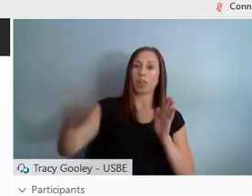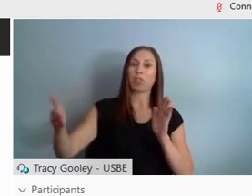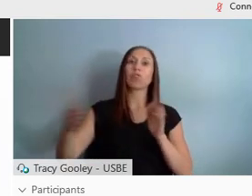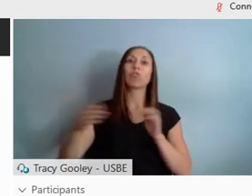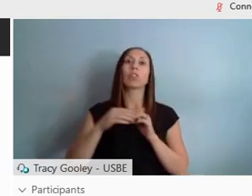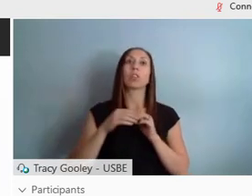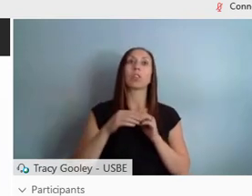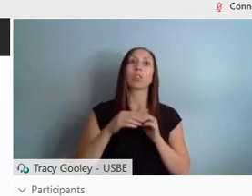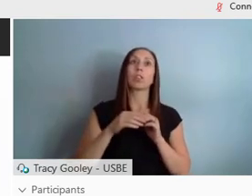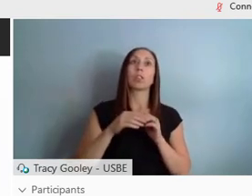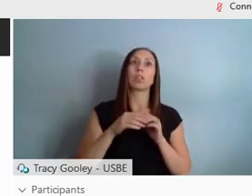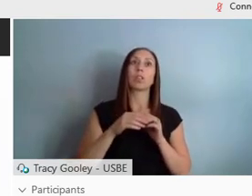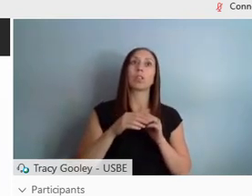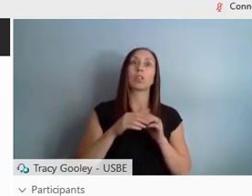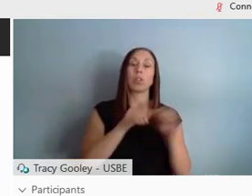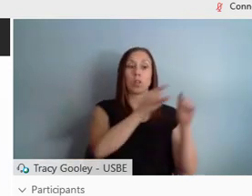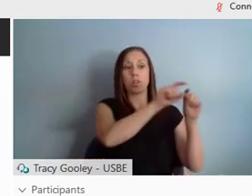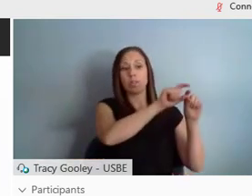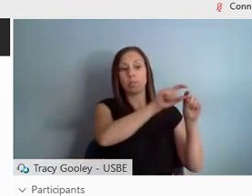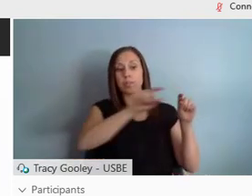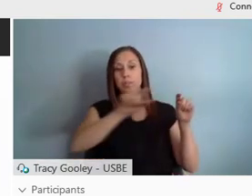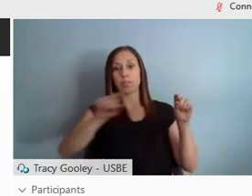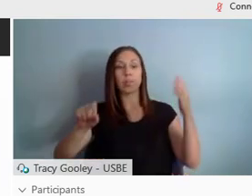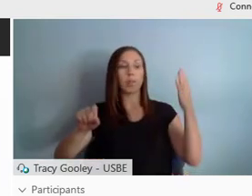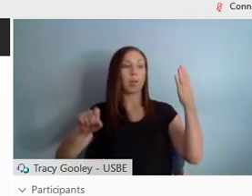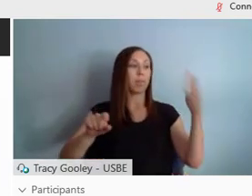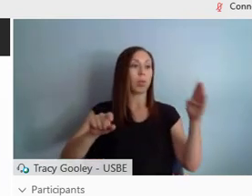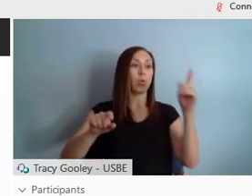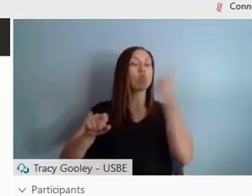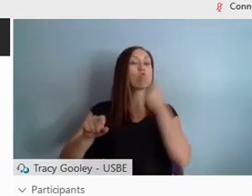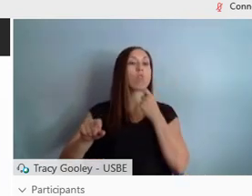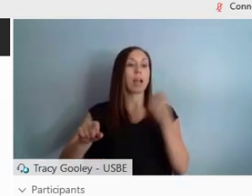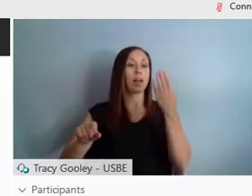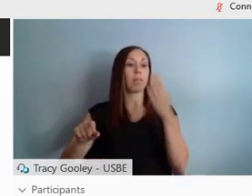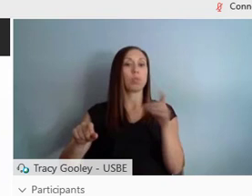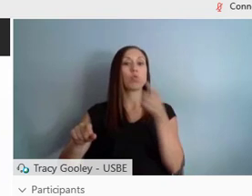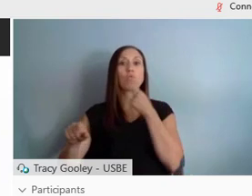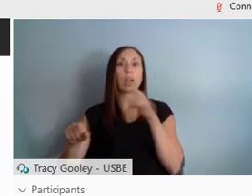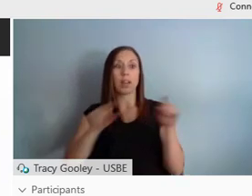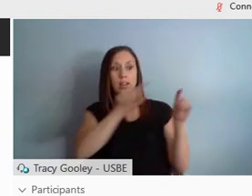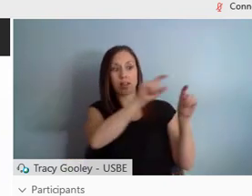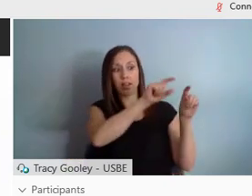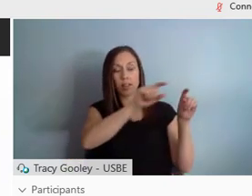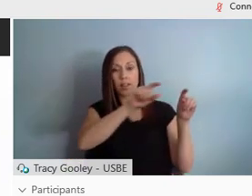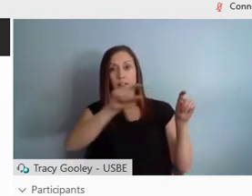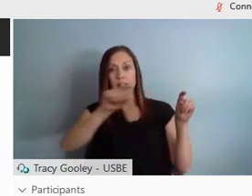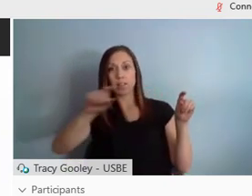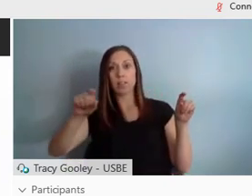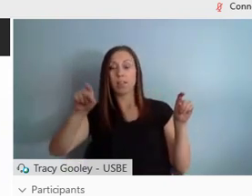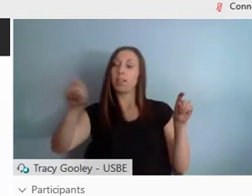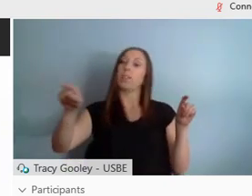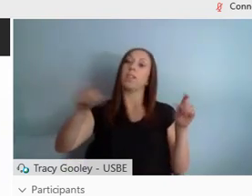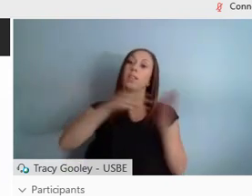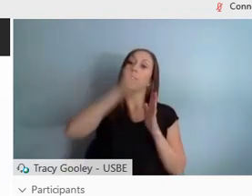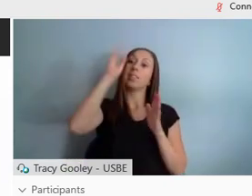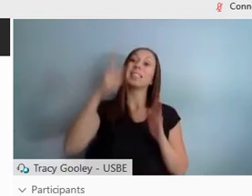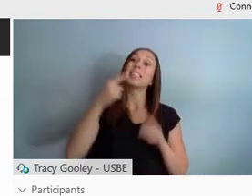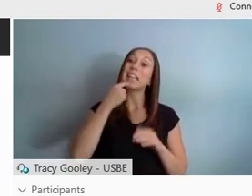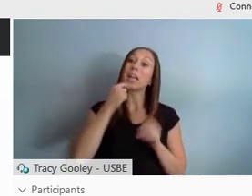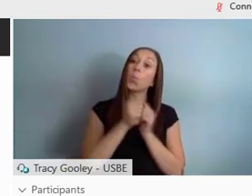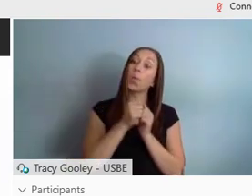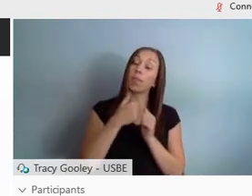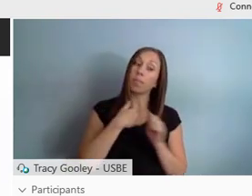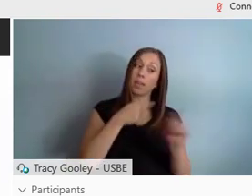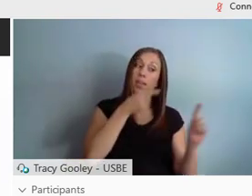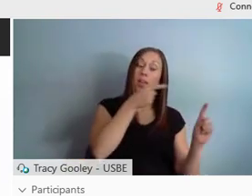horizontal pattern of blue, red, And then you'll tell the student, say it with